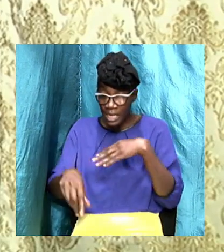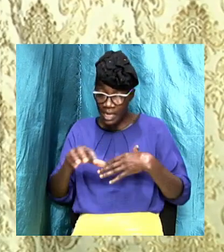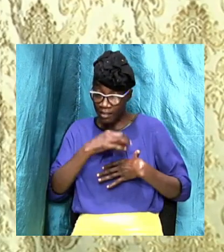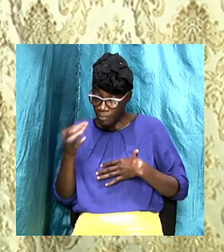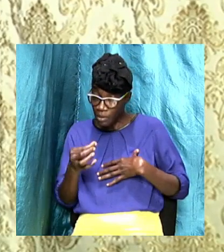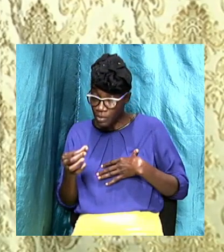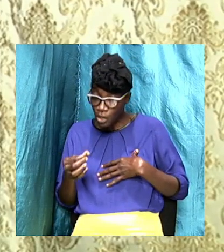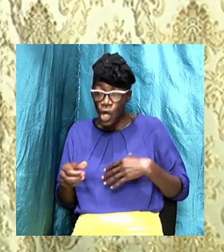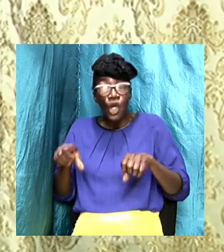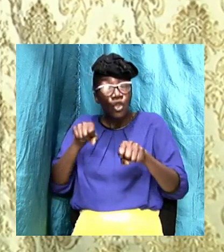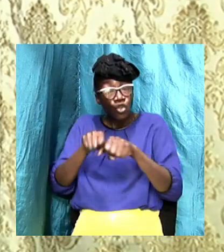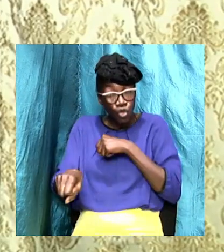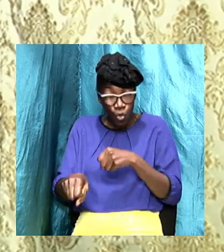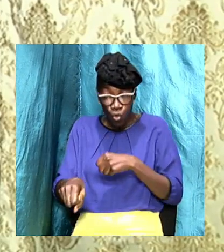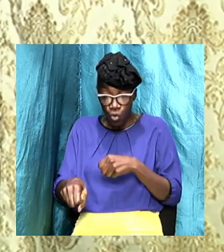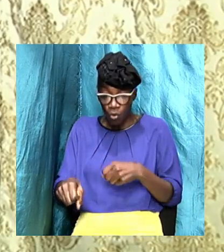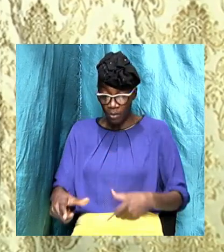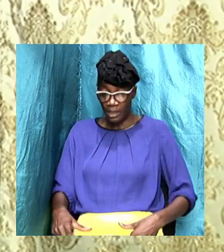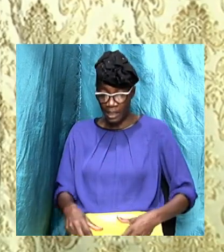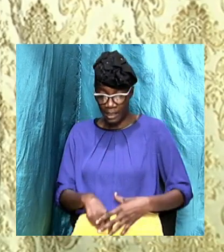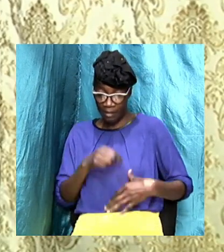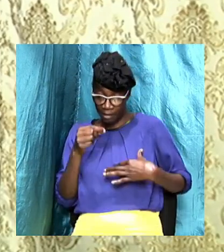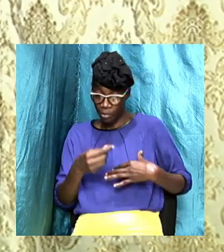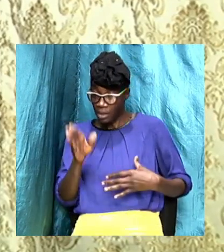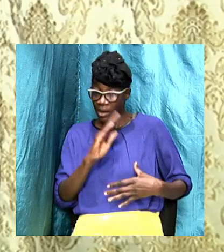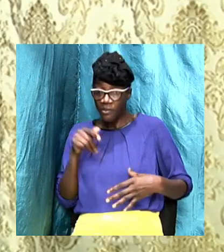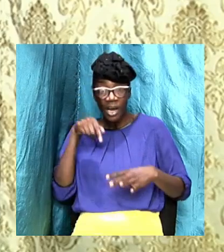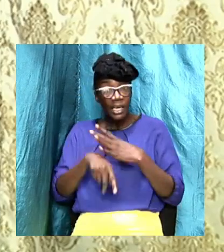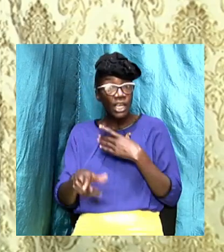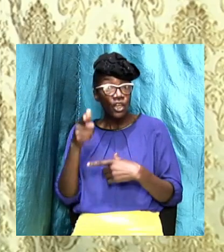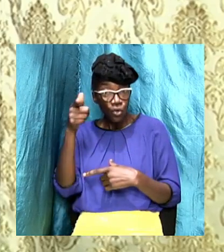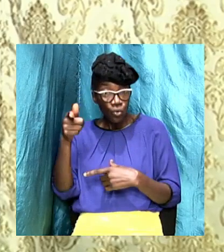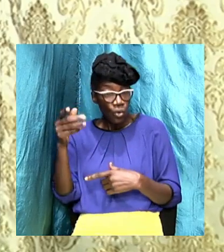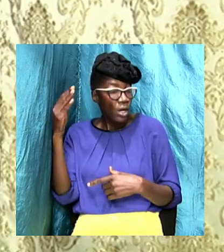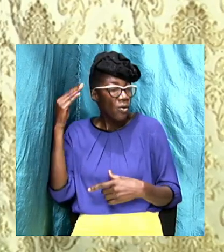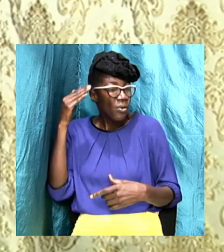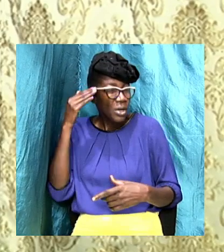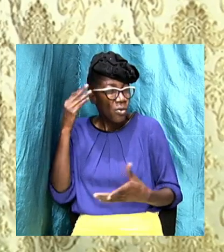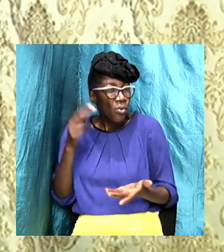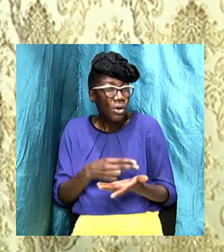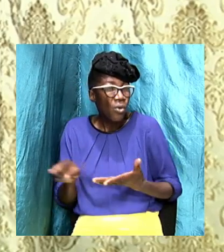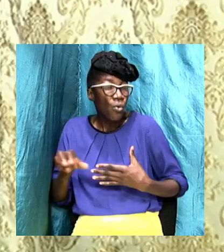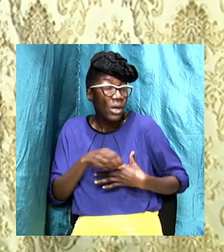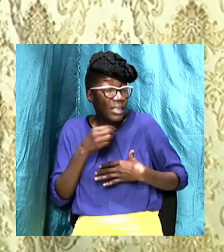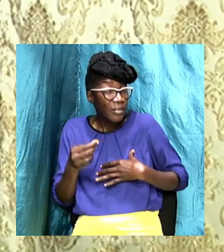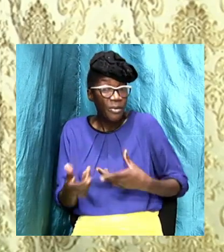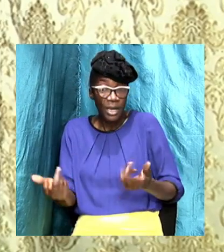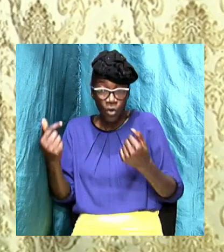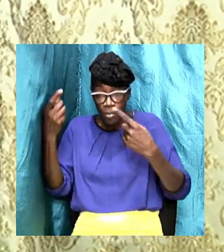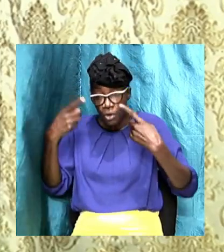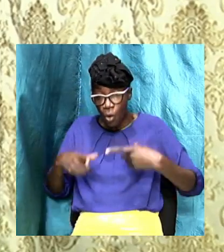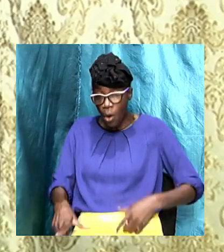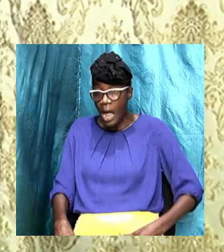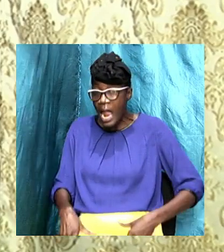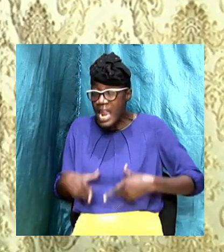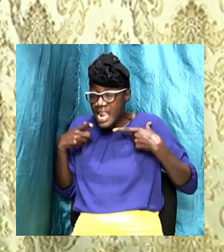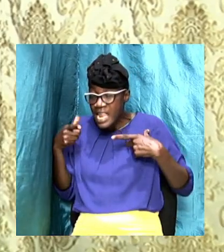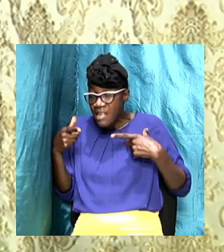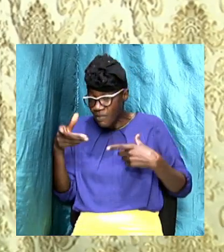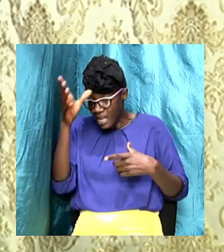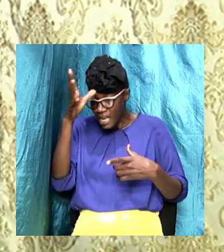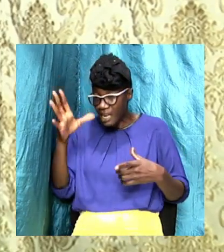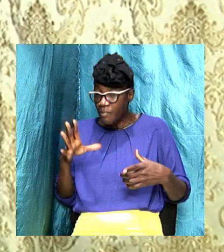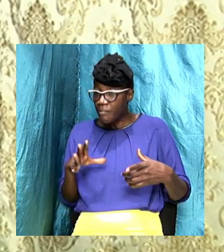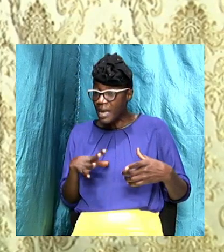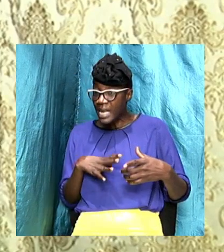of God dwells in you. Now, we know that it's only the Holy Spirit, the Holy Ghost, that comes to dwell in men. So he